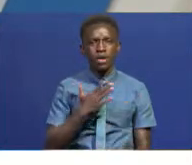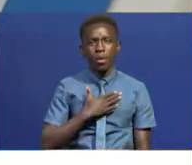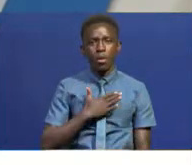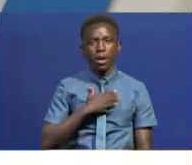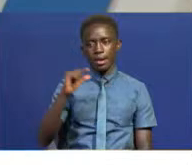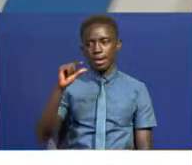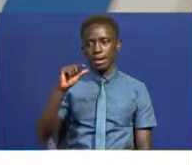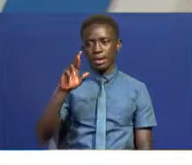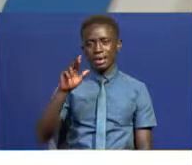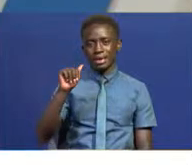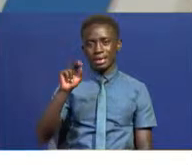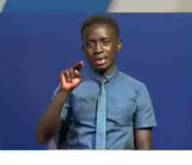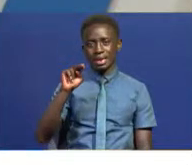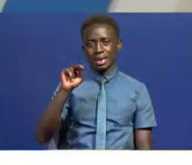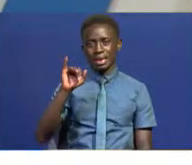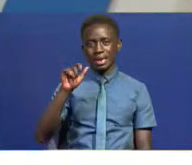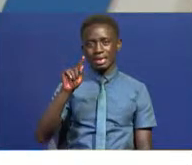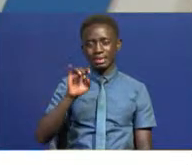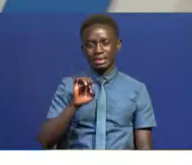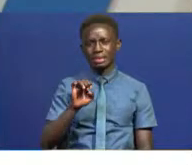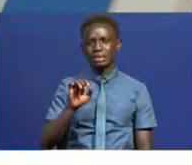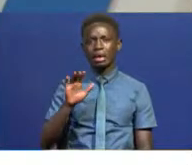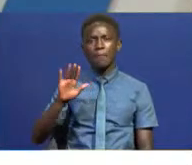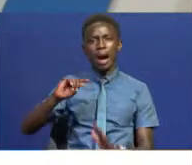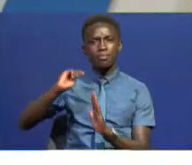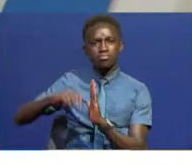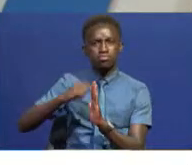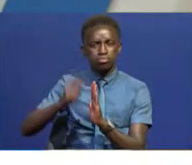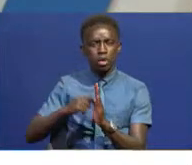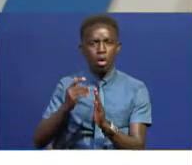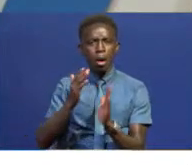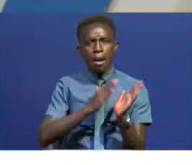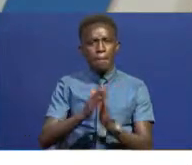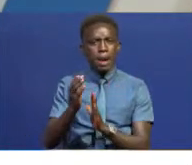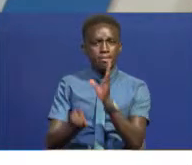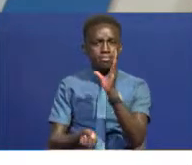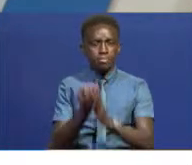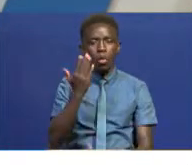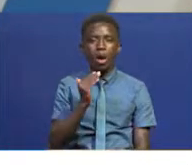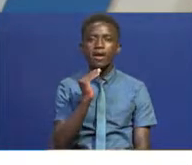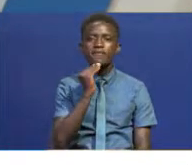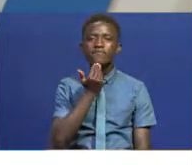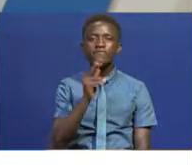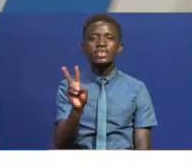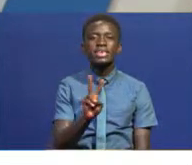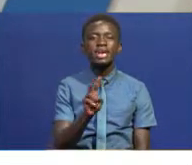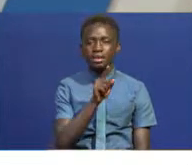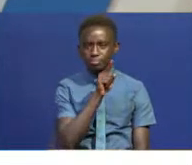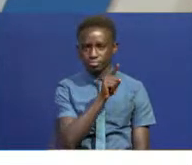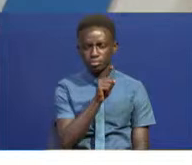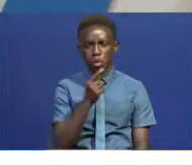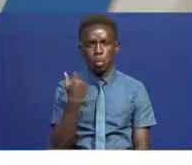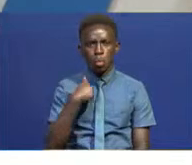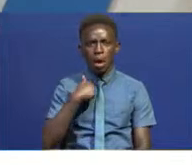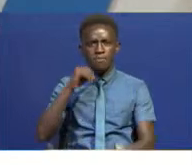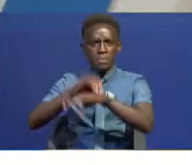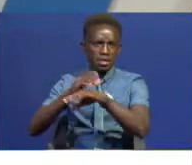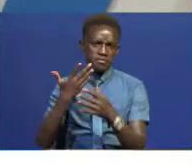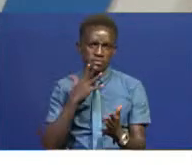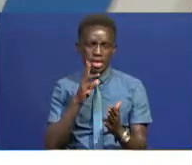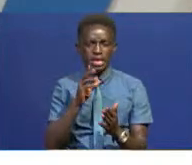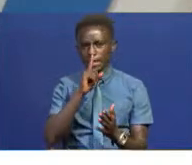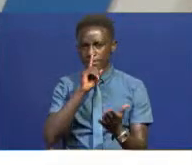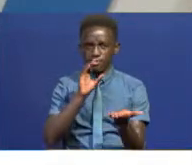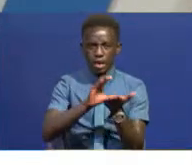processing plant that we intend to have in Vihiga. We have identified an investor who is willing to put some